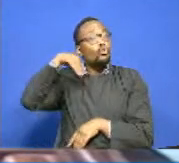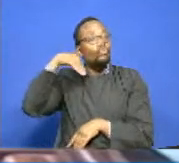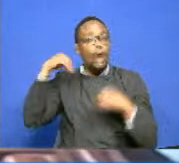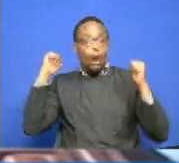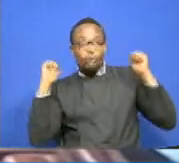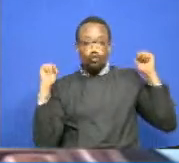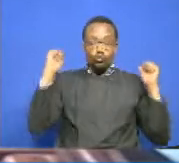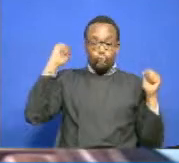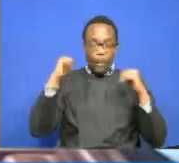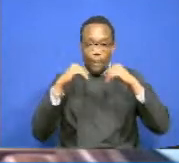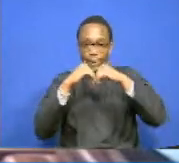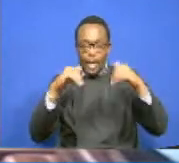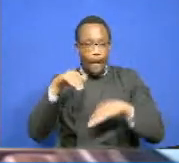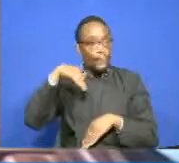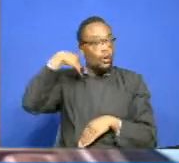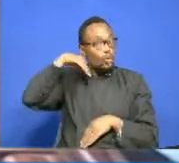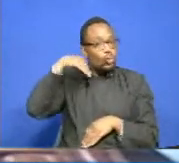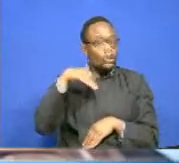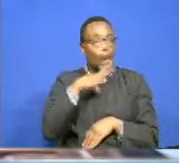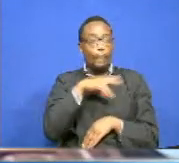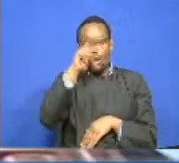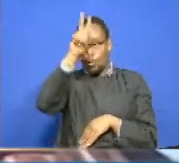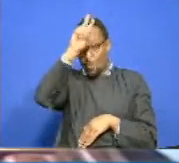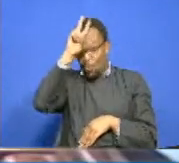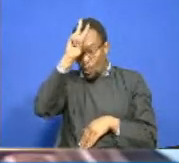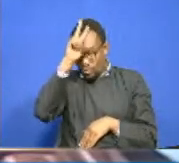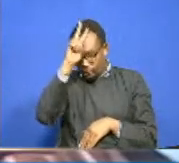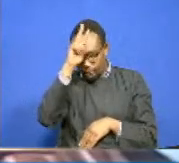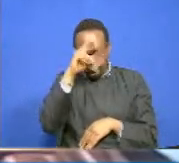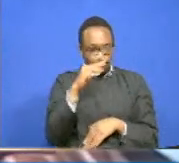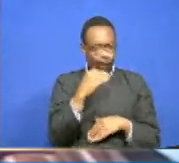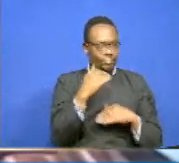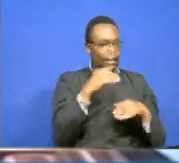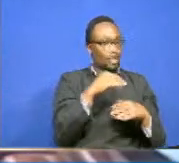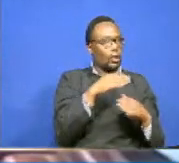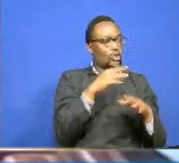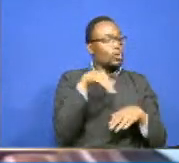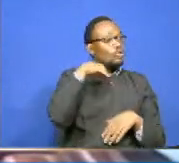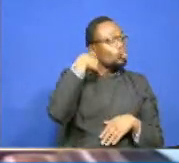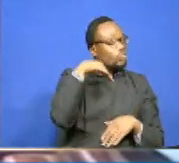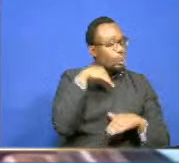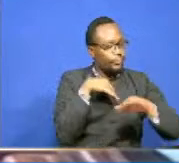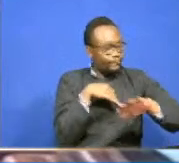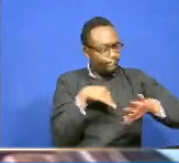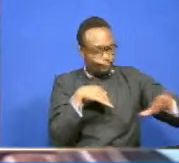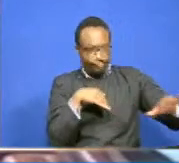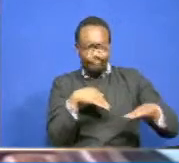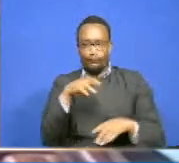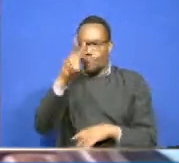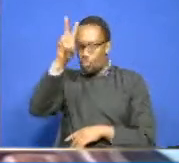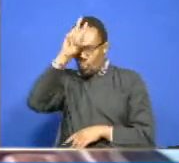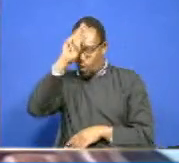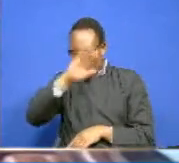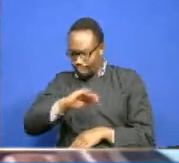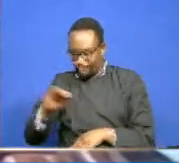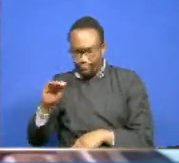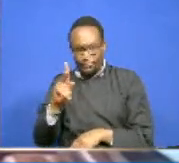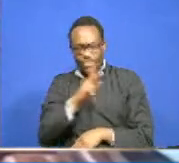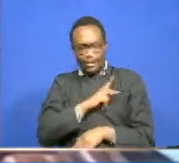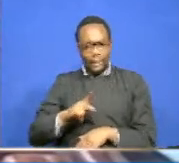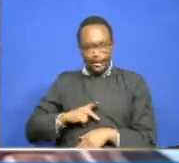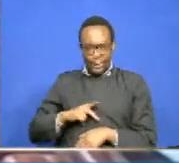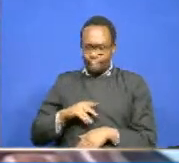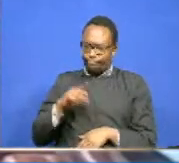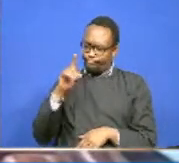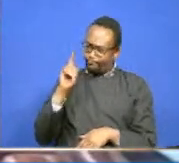sheep from the goats. He will put the sheep on the right and the goats on the left. And the king will say to those on the